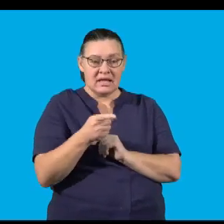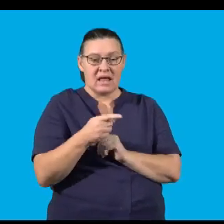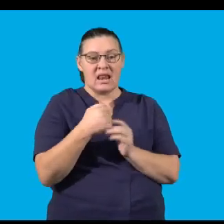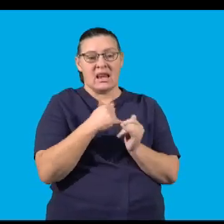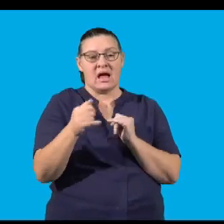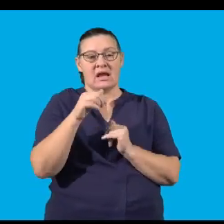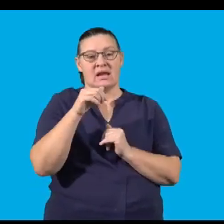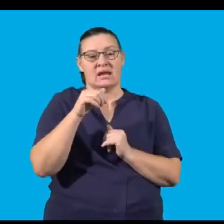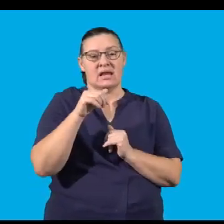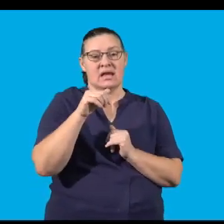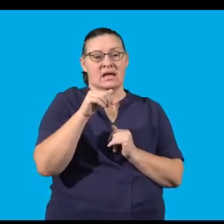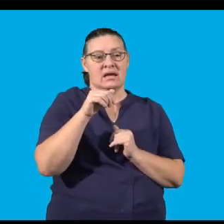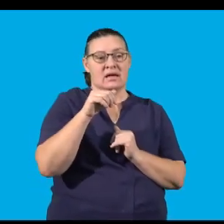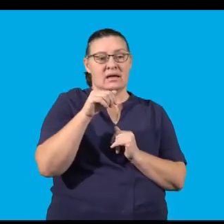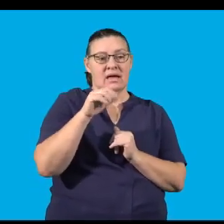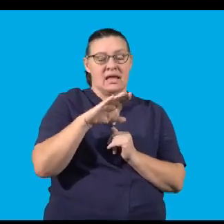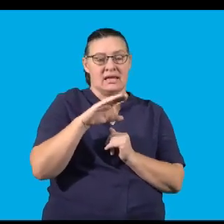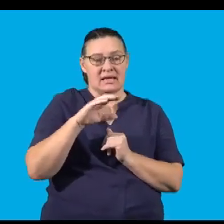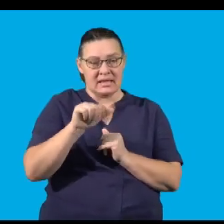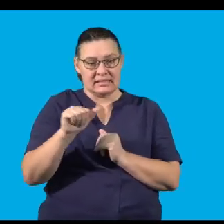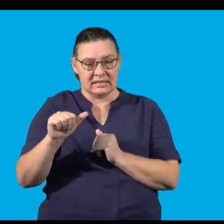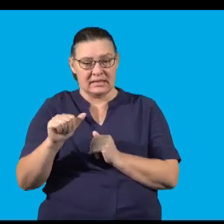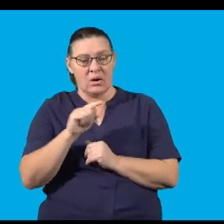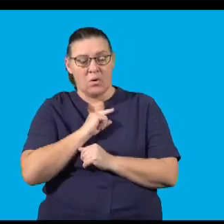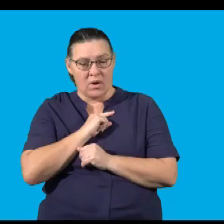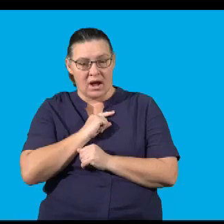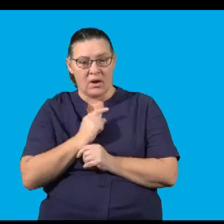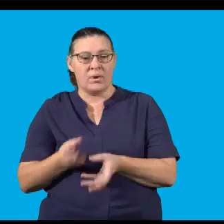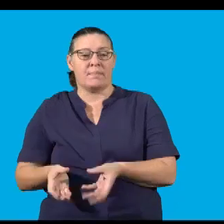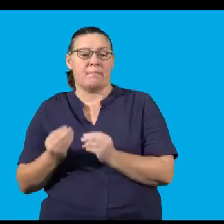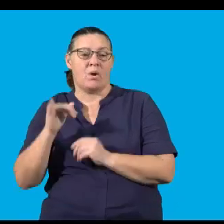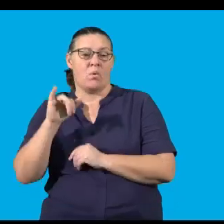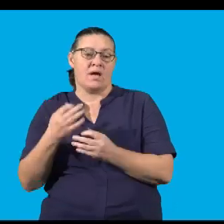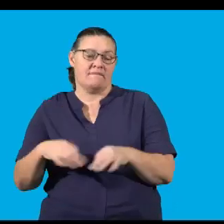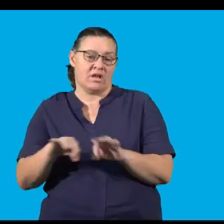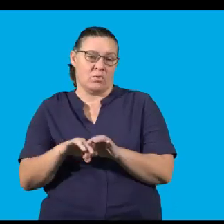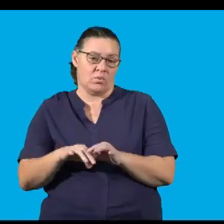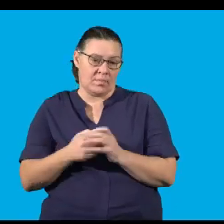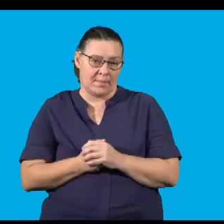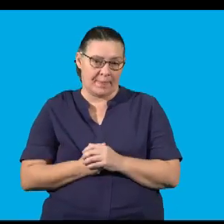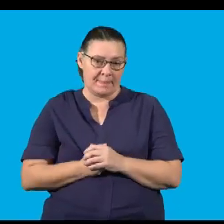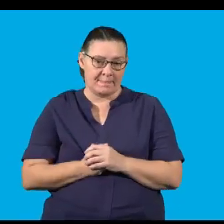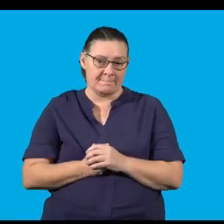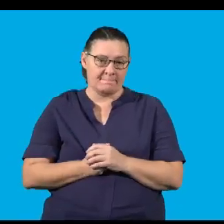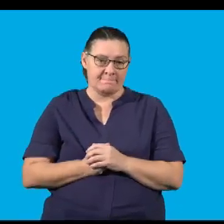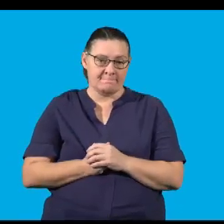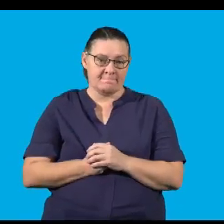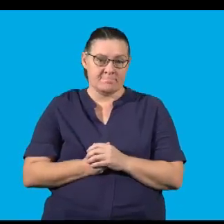that line AC, because when I substitute the x value of 3, I get out the y value. All